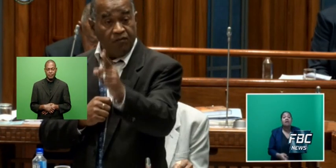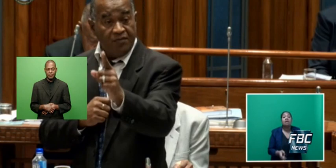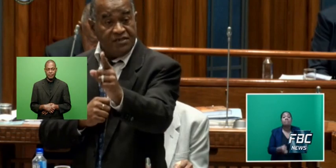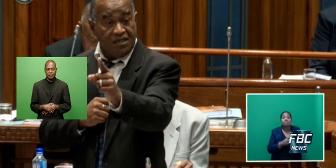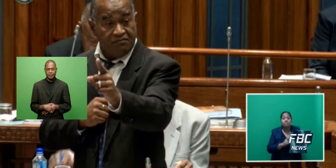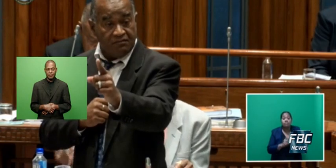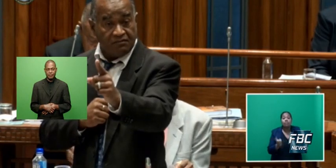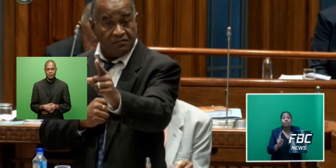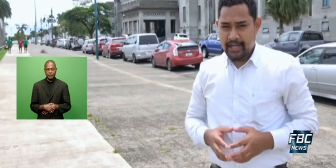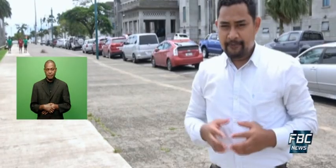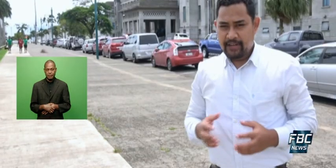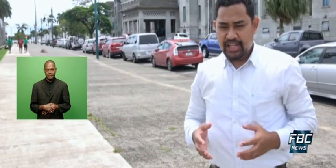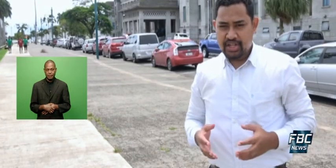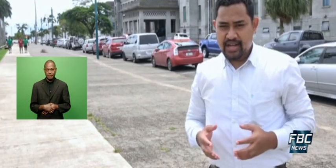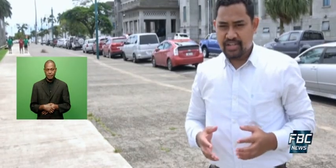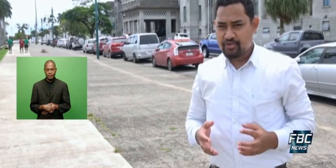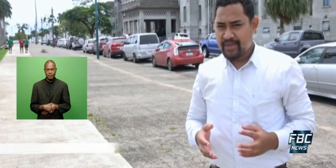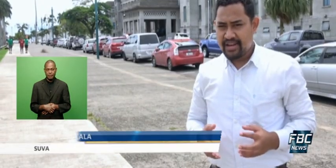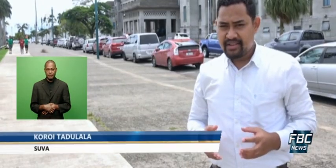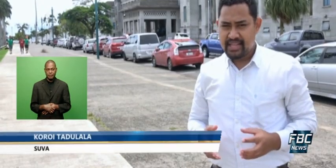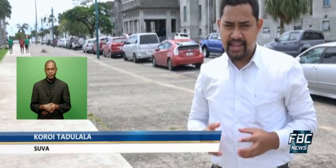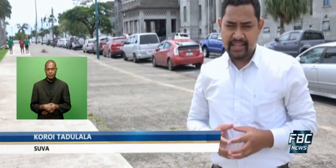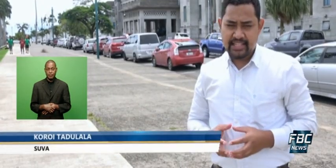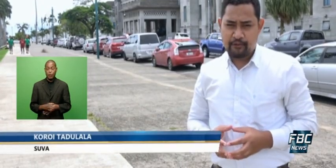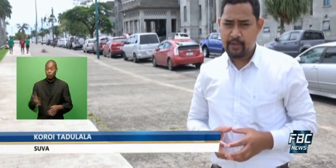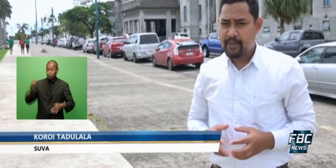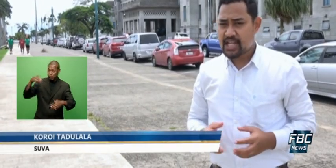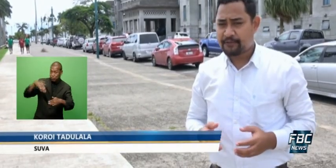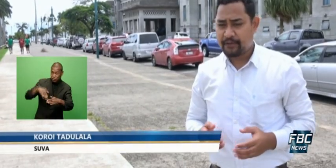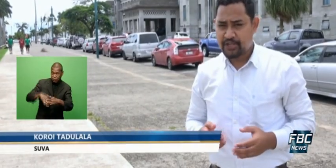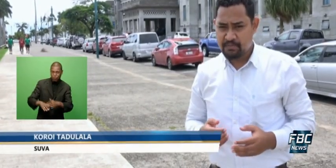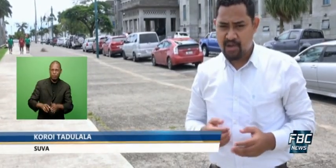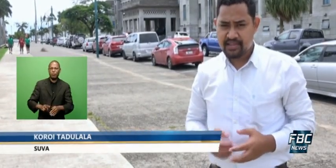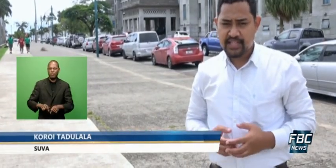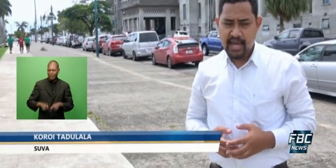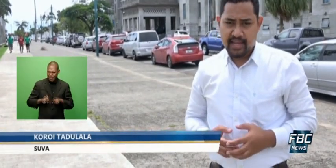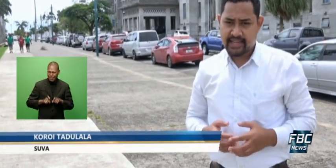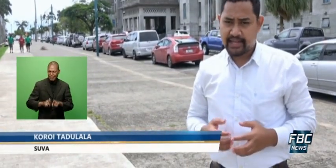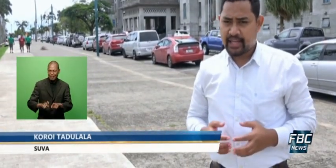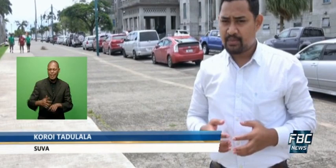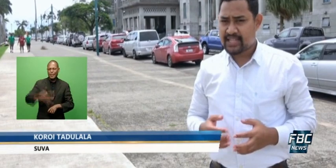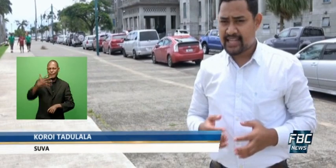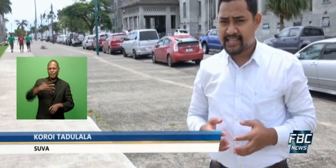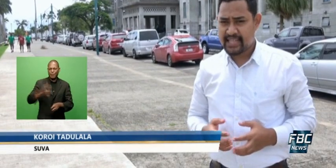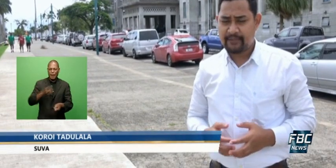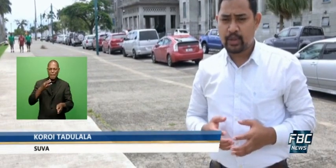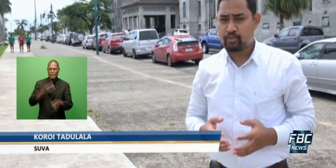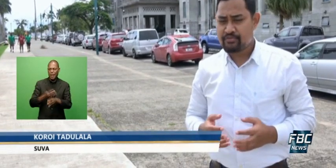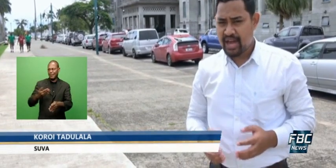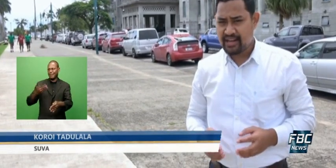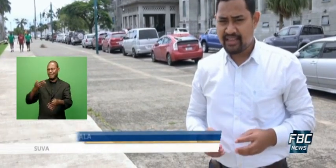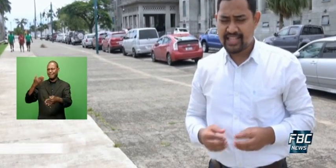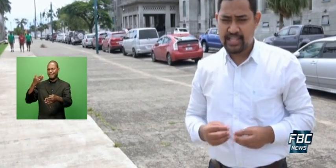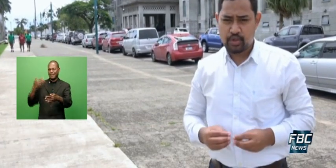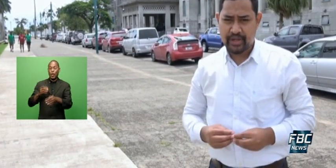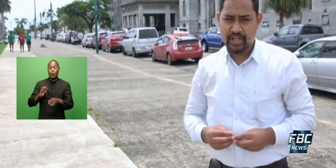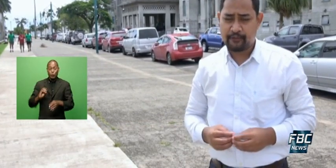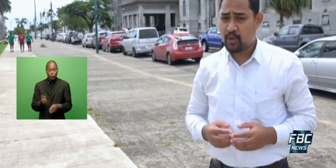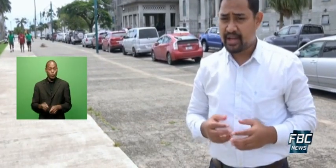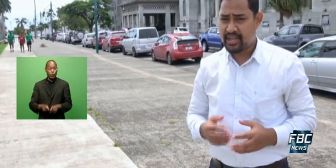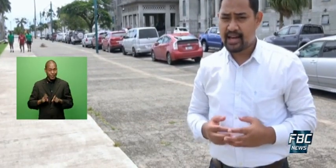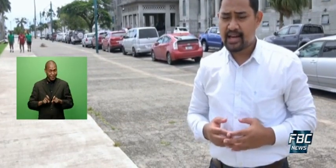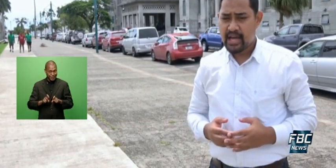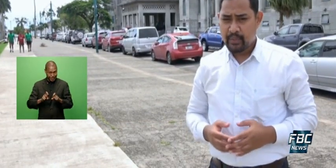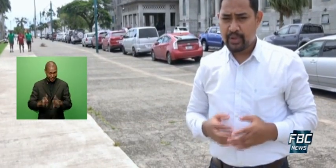The problem is him. Inflation has remained in the negative for the past 15 months. And Zahid Kayyum says if we remain in this